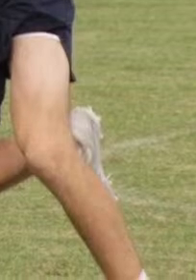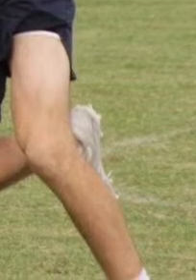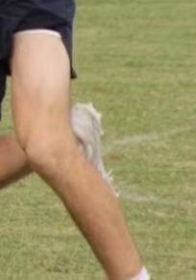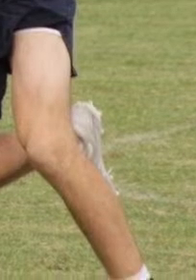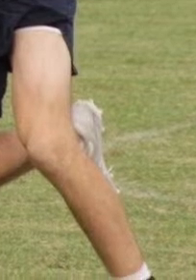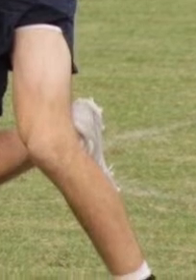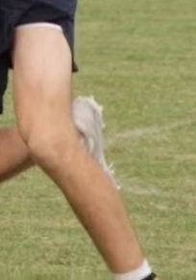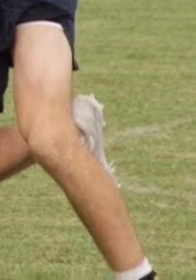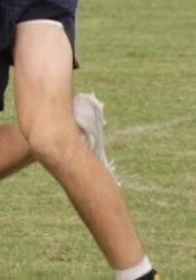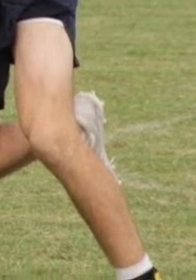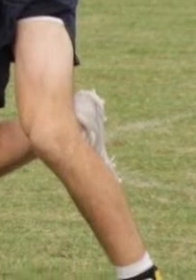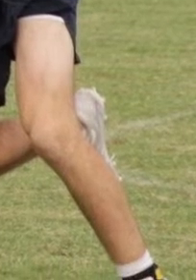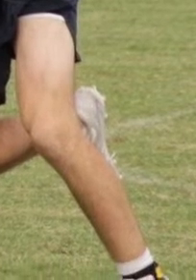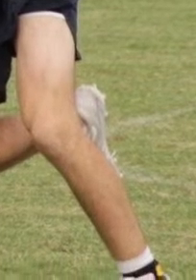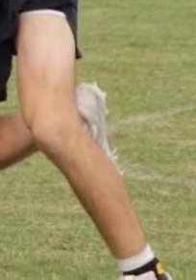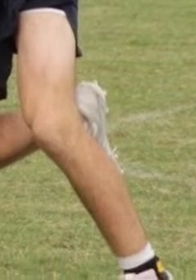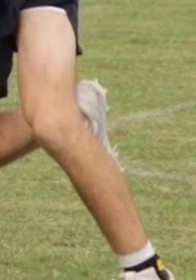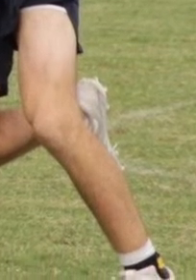Curfews at